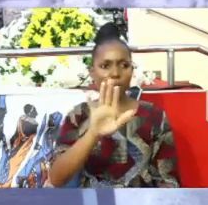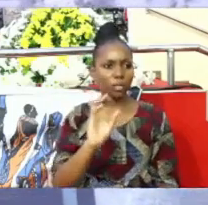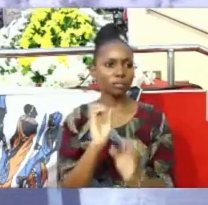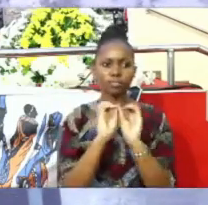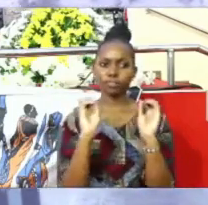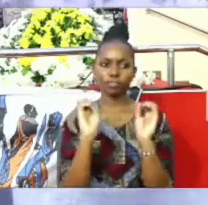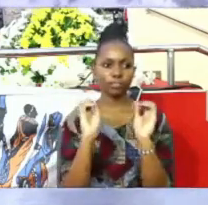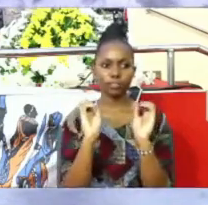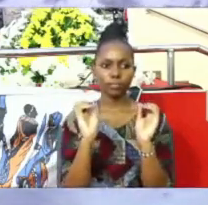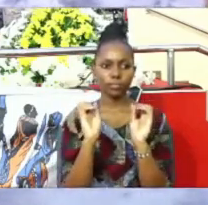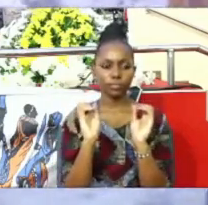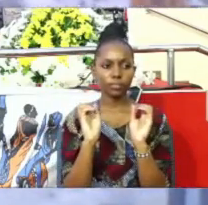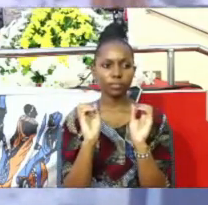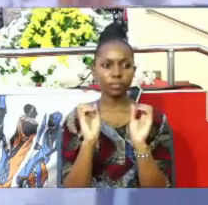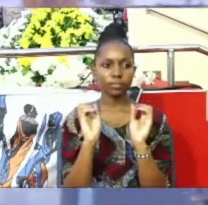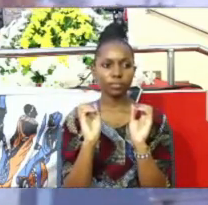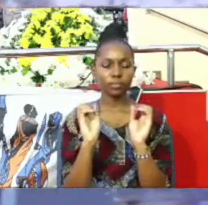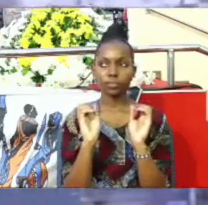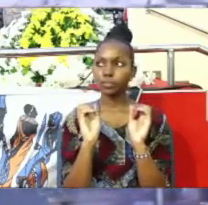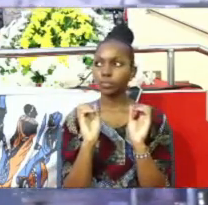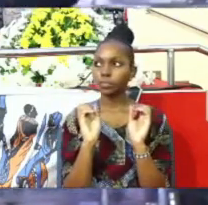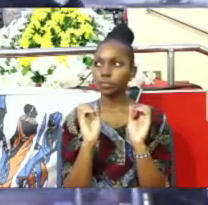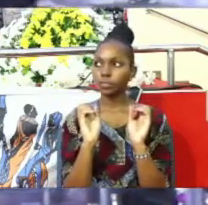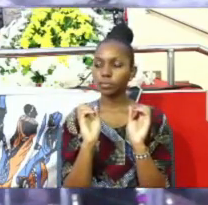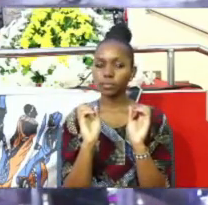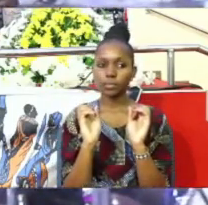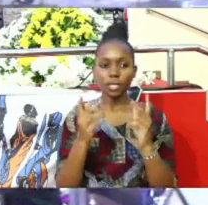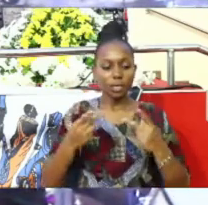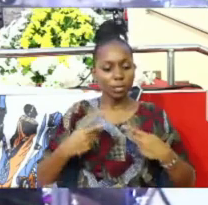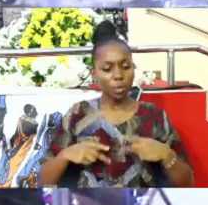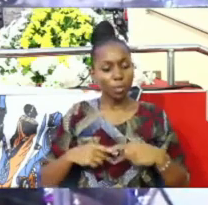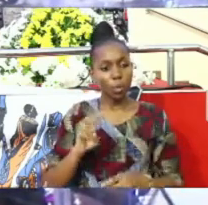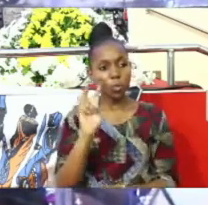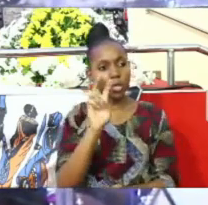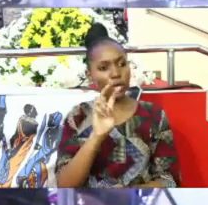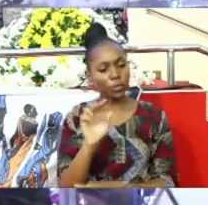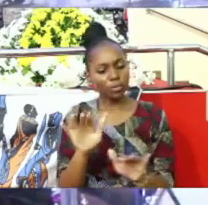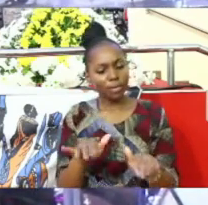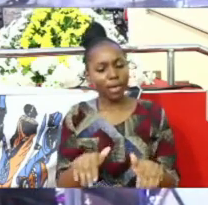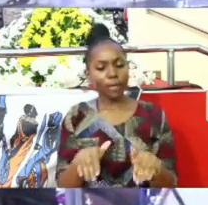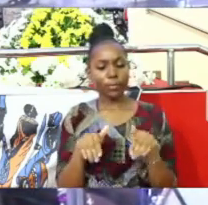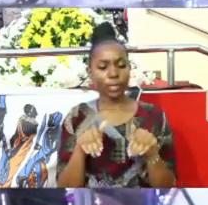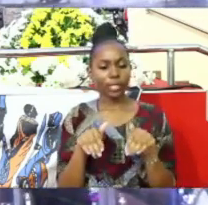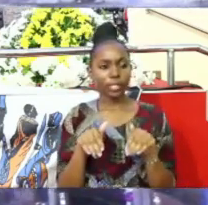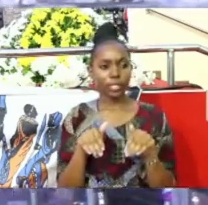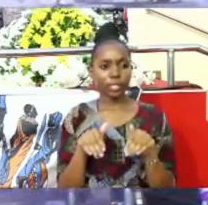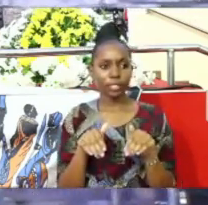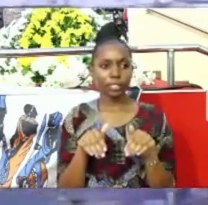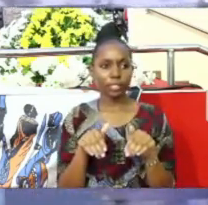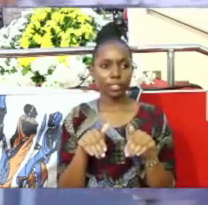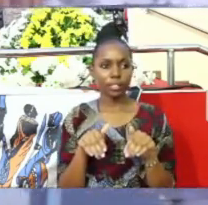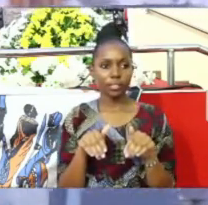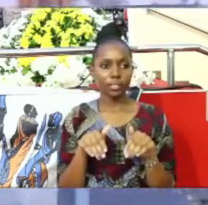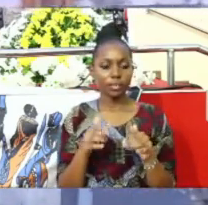haijali haitambulishi kesho yako. They will look and wait. Watangoja wakitazama. They may not